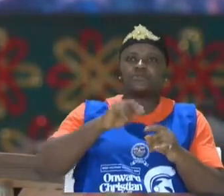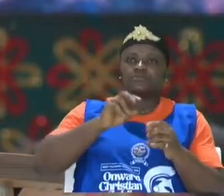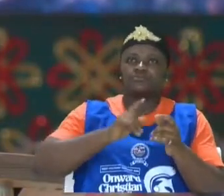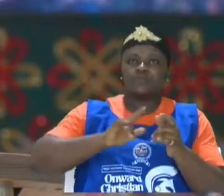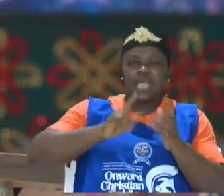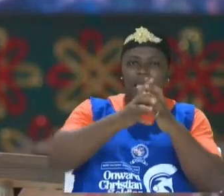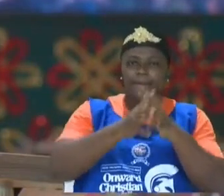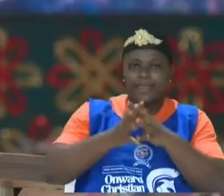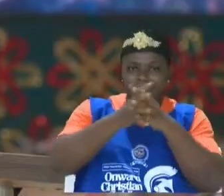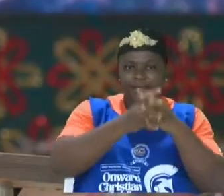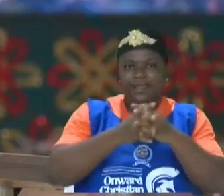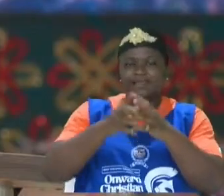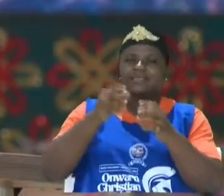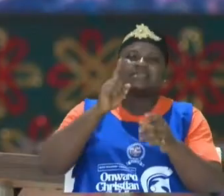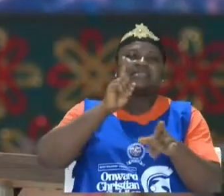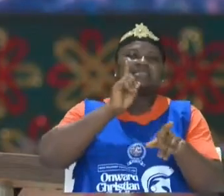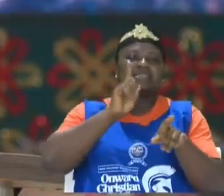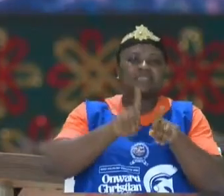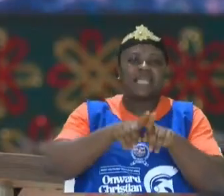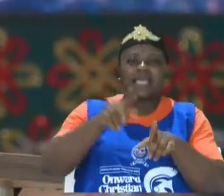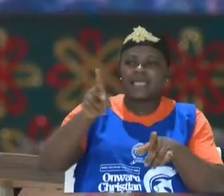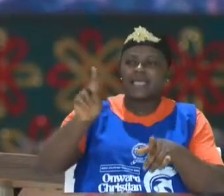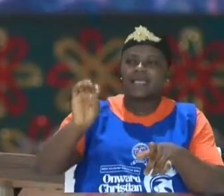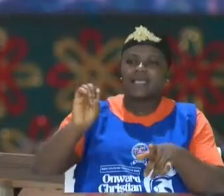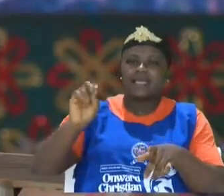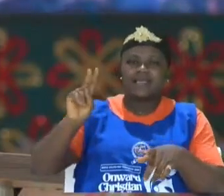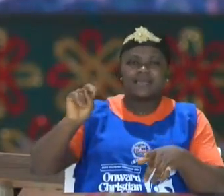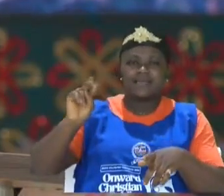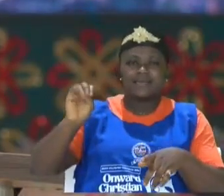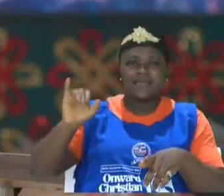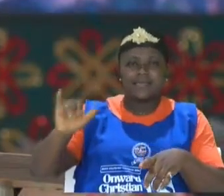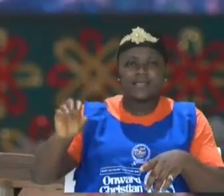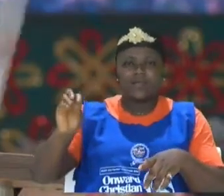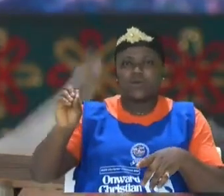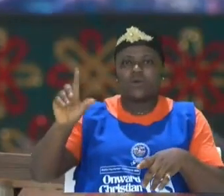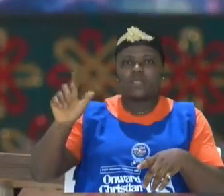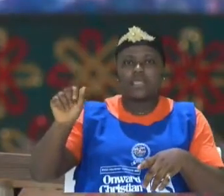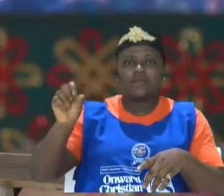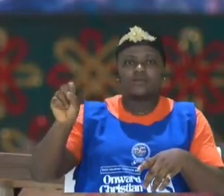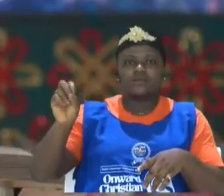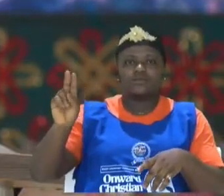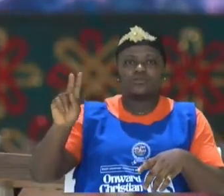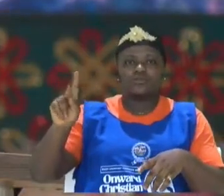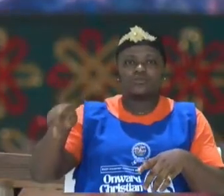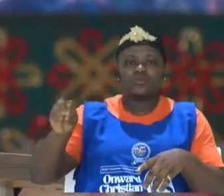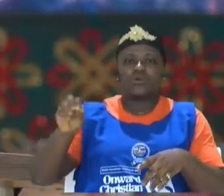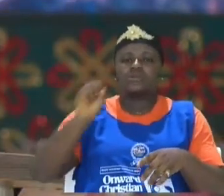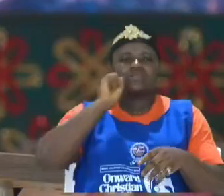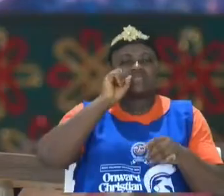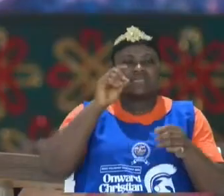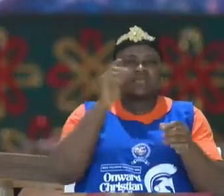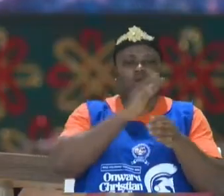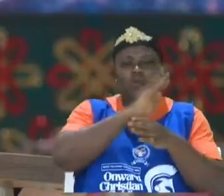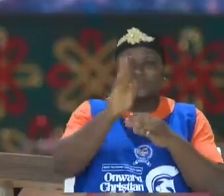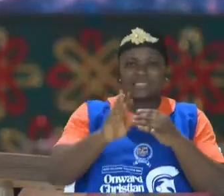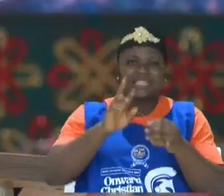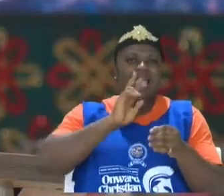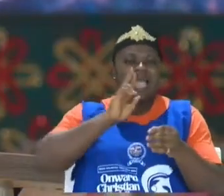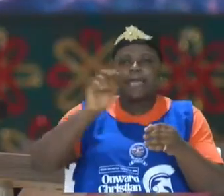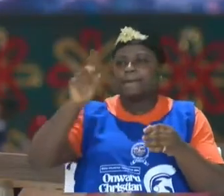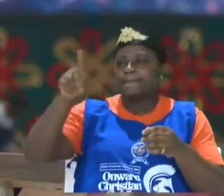Kenny Olasukpo. She completed her PhD in 2017